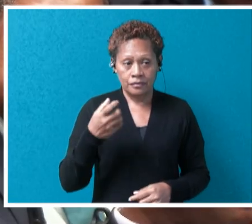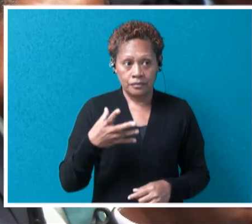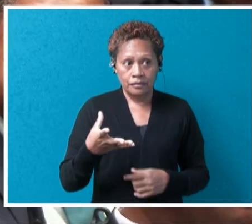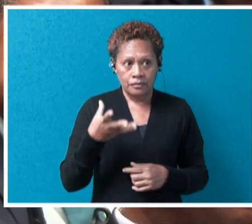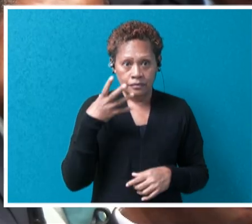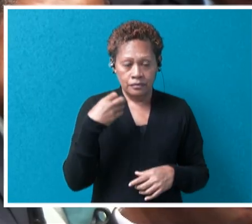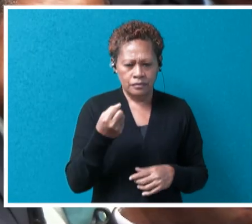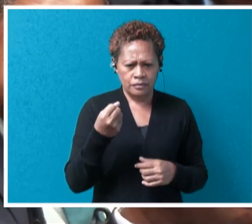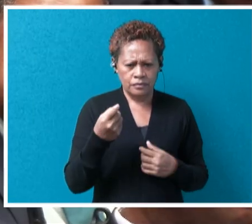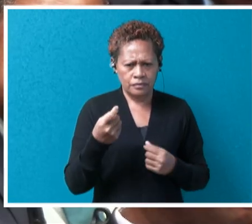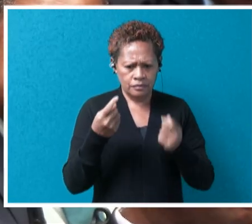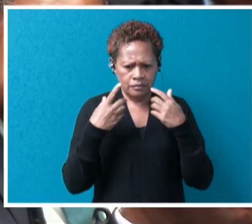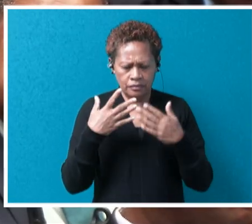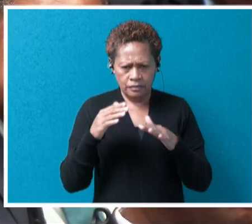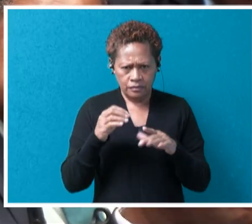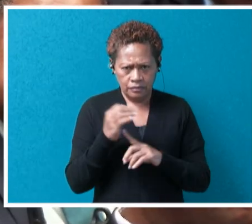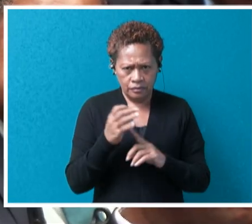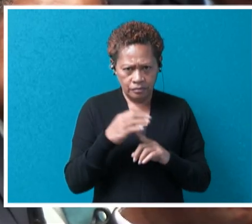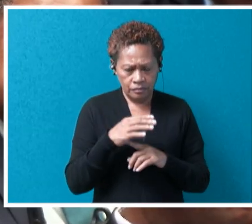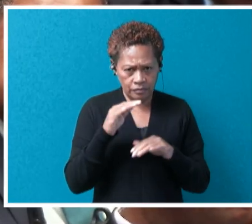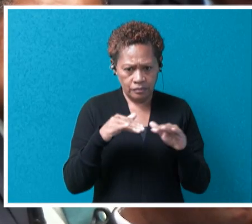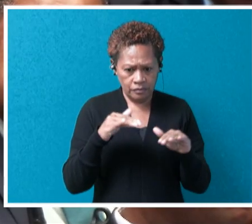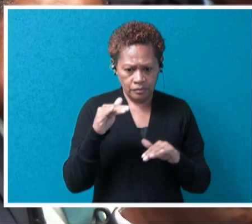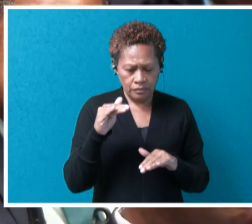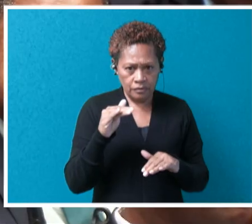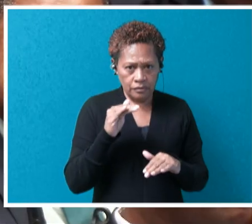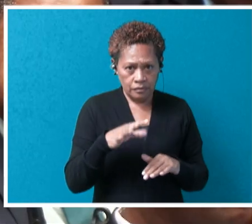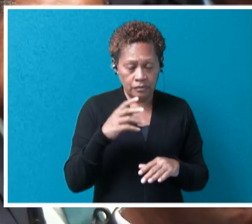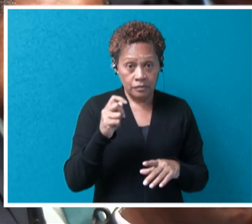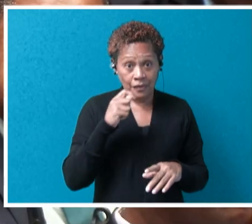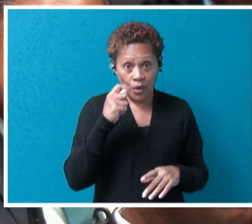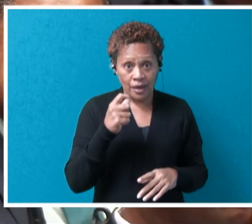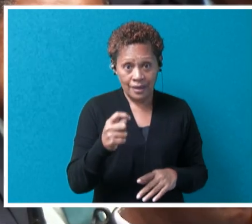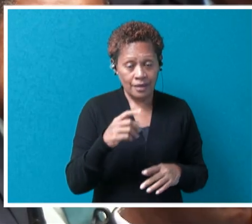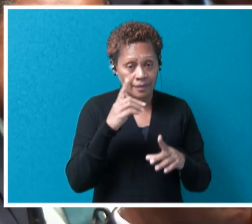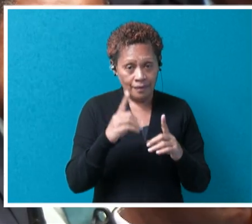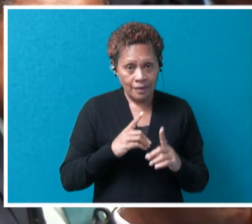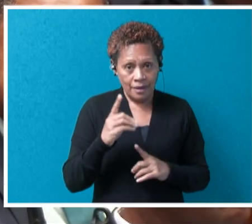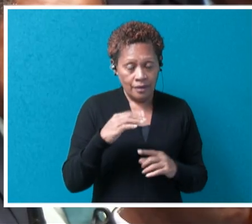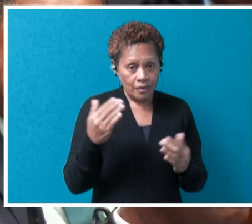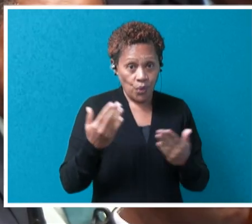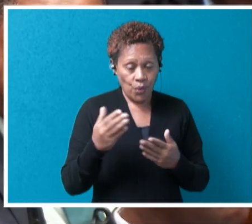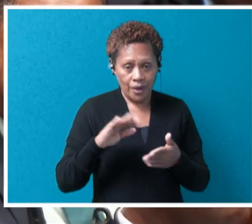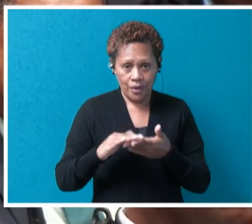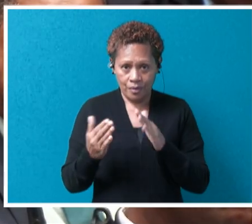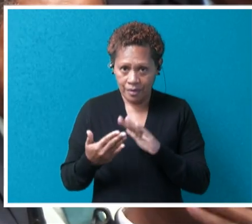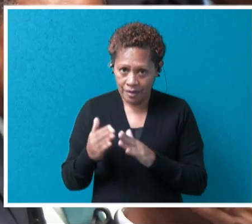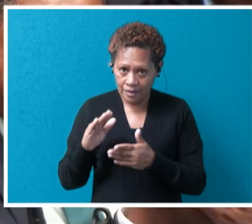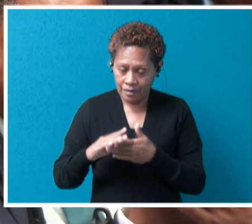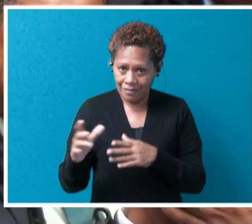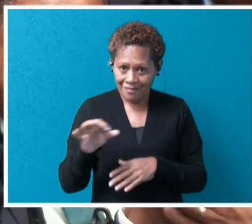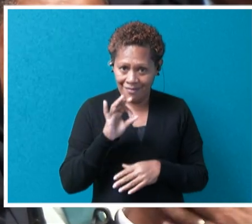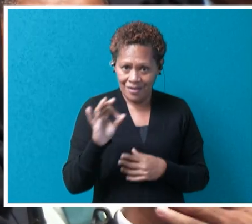step towards culturally grounded tourism development, where communities are not